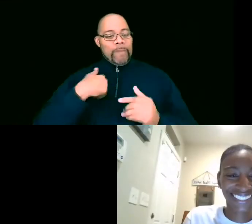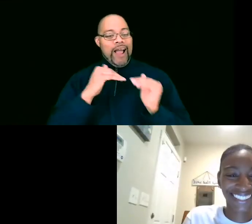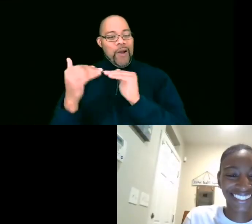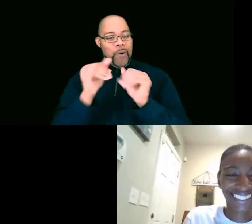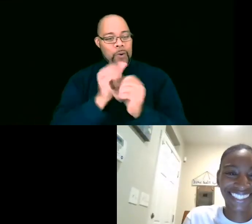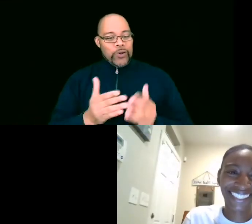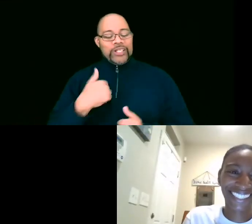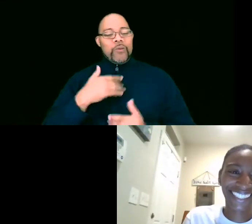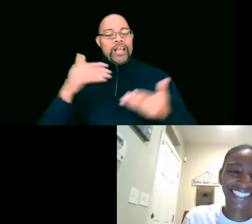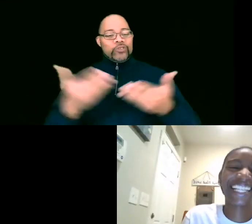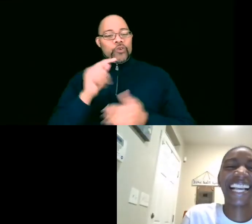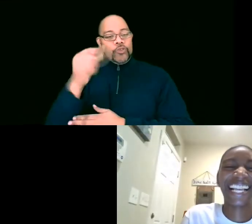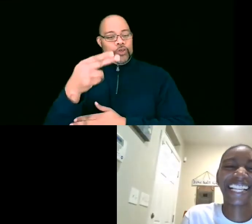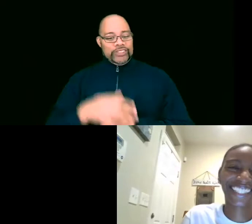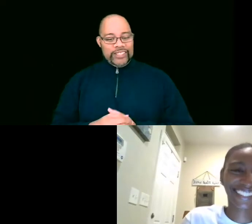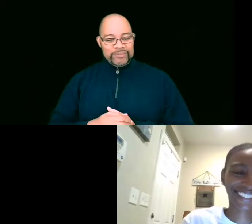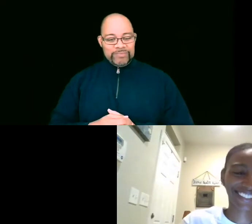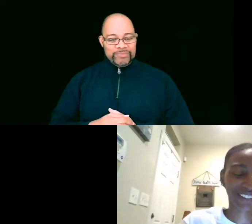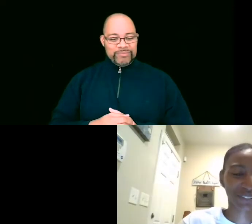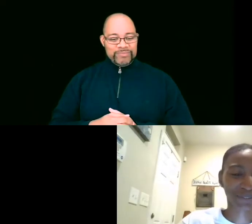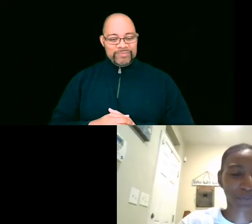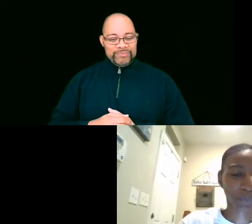who is going to introduce Thursday.